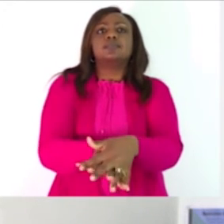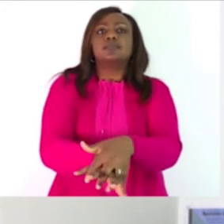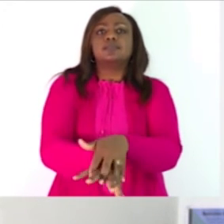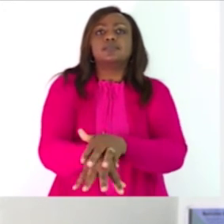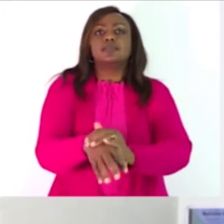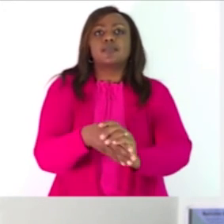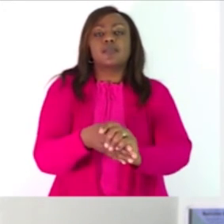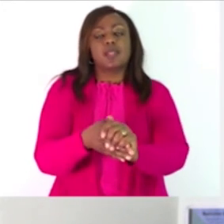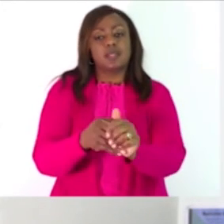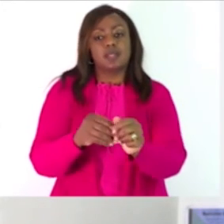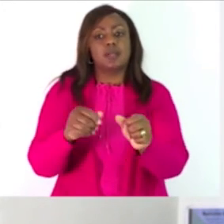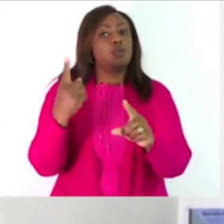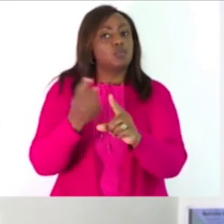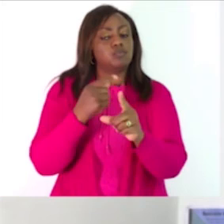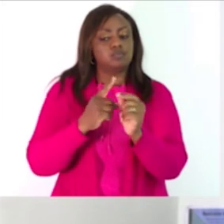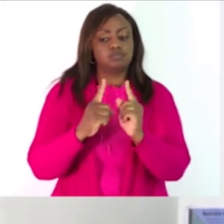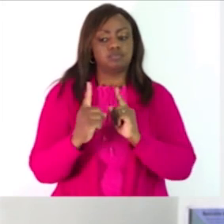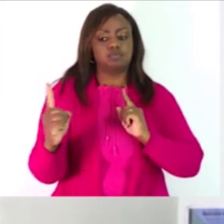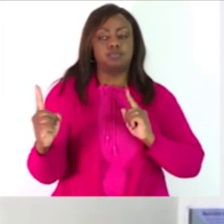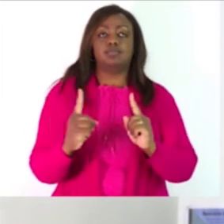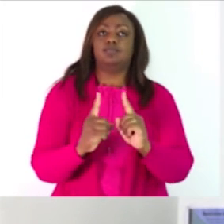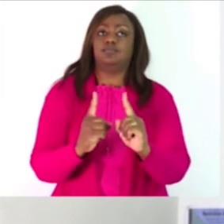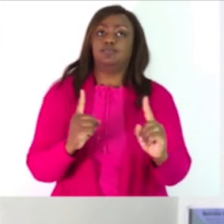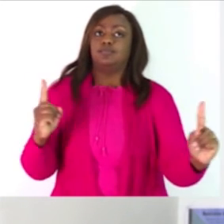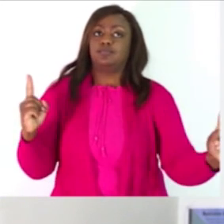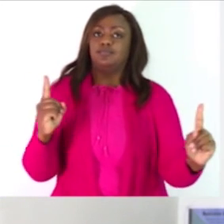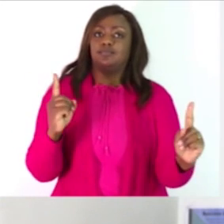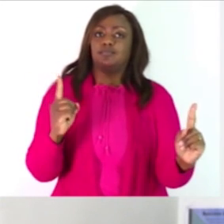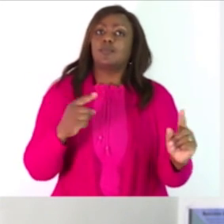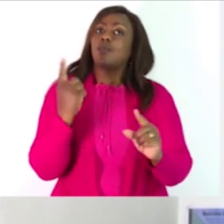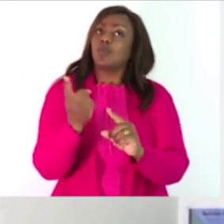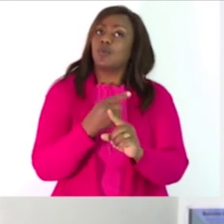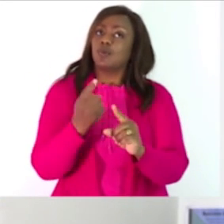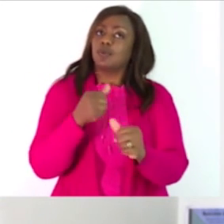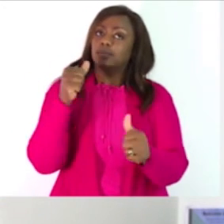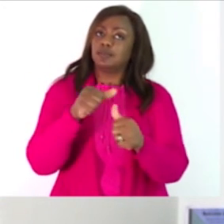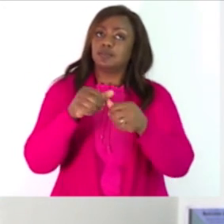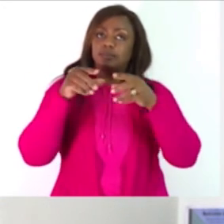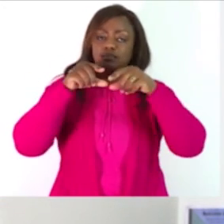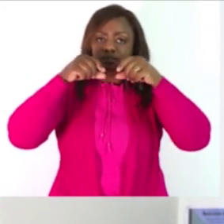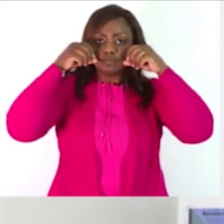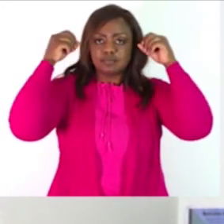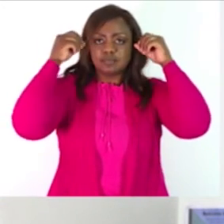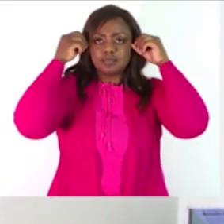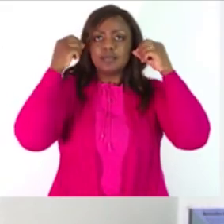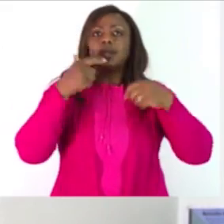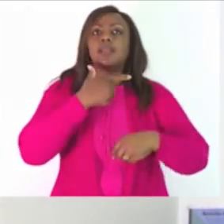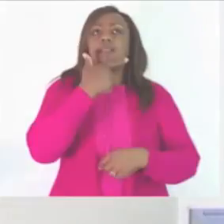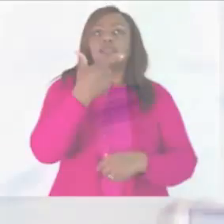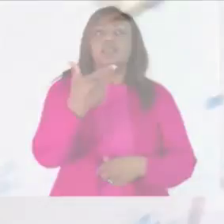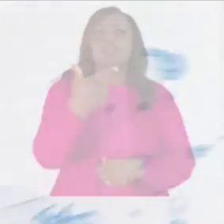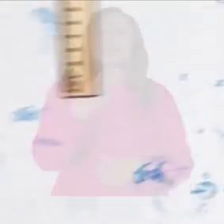And remember to keep a social distance of at least 1 meter. Thank you very much, boys and girls.